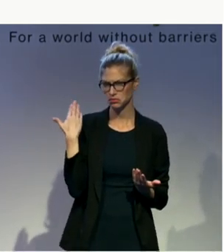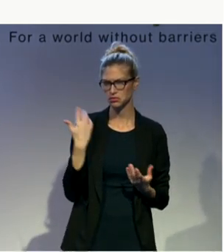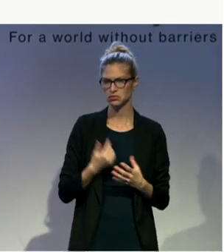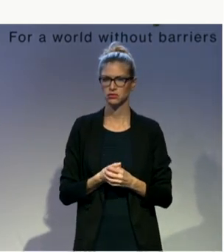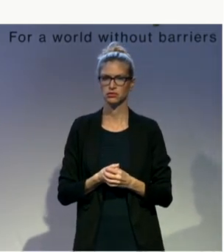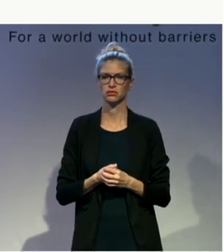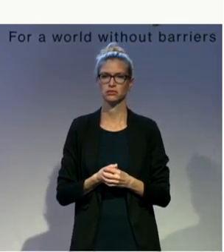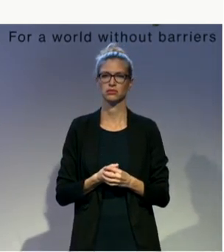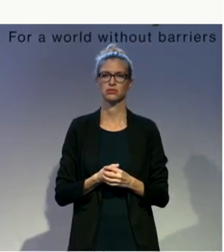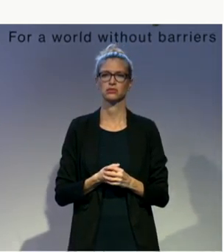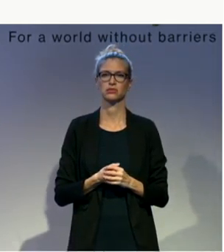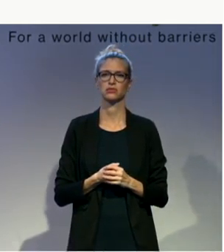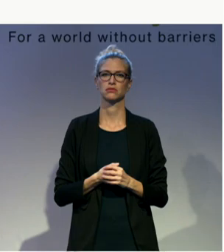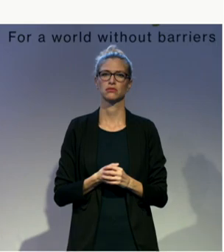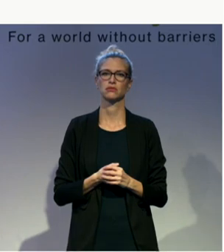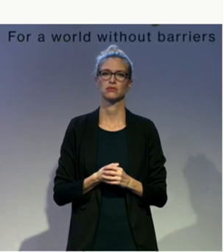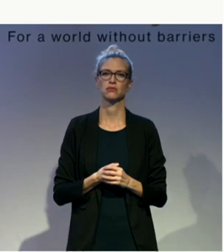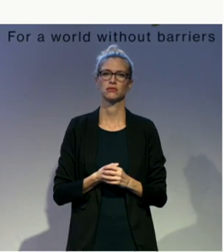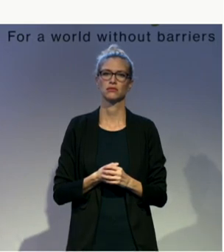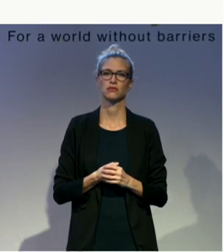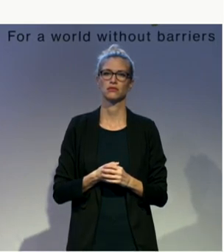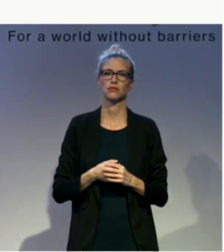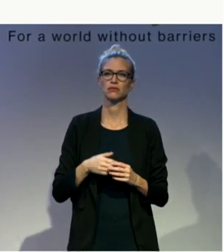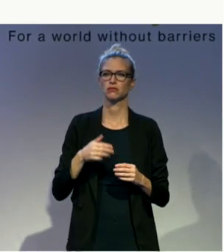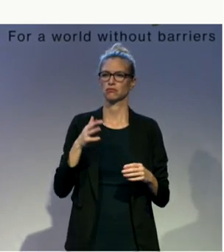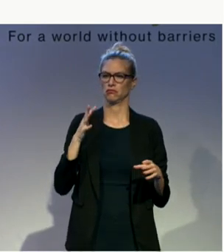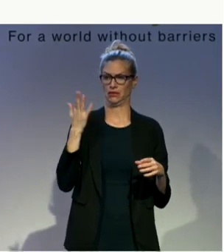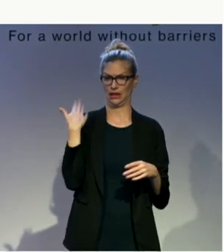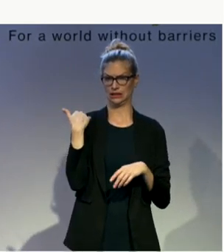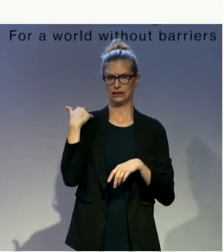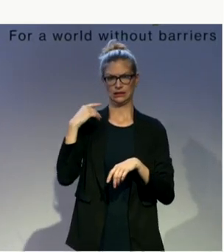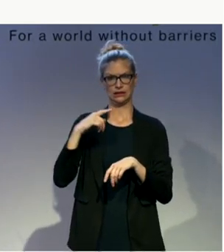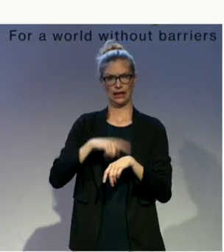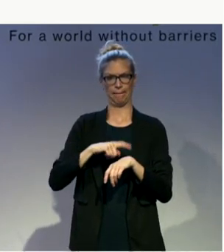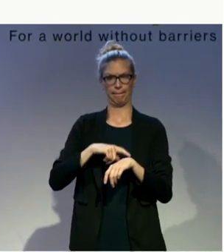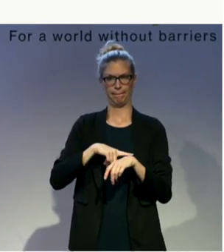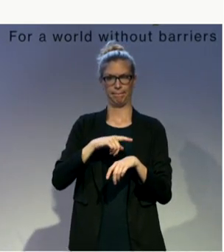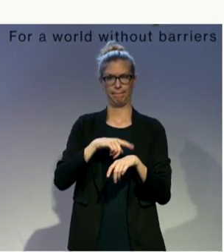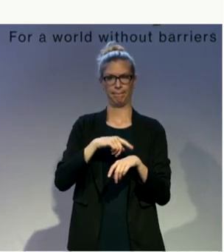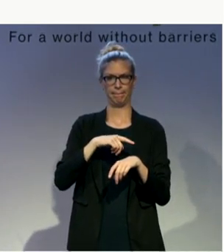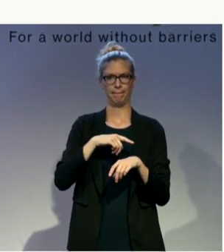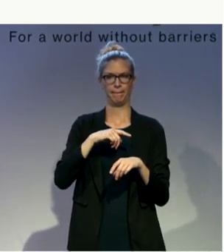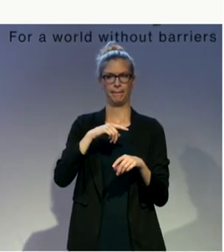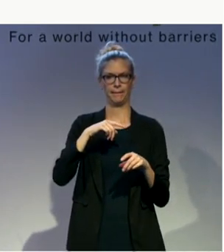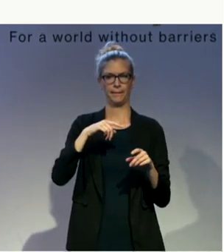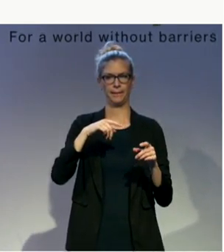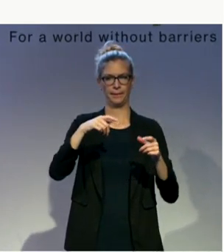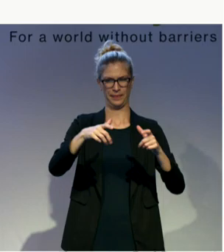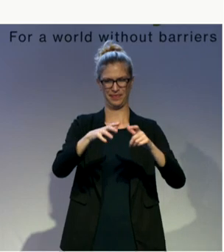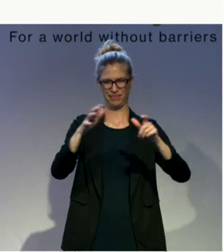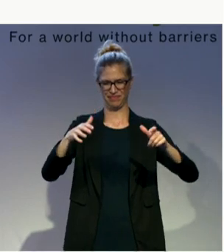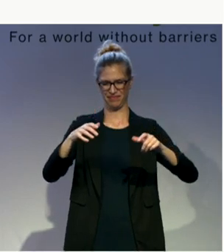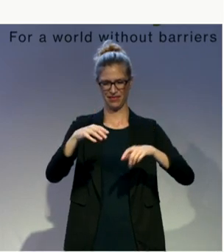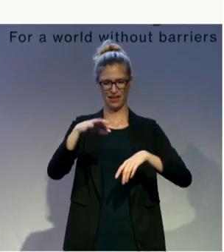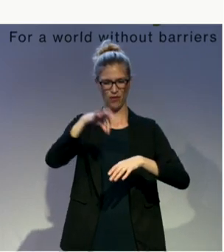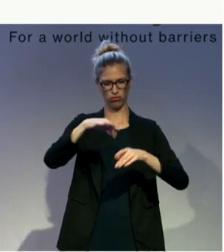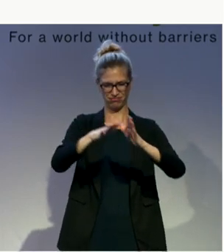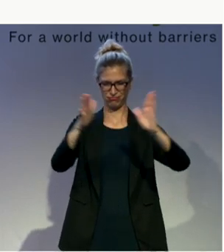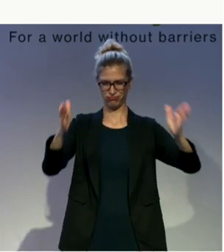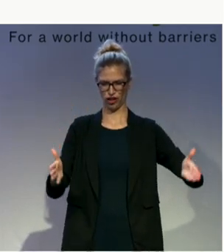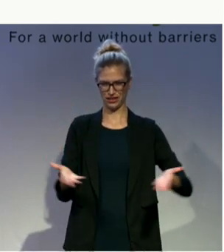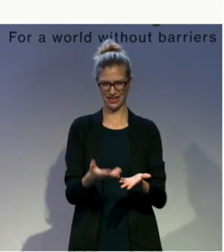for the election, what do you call it, the venues, right, to be inaccessible. So there are, but